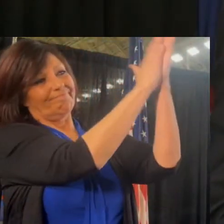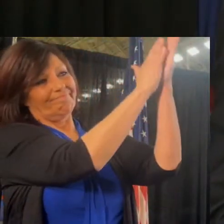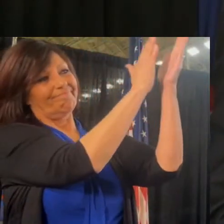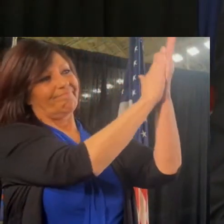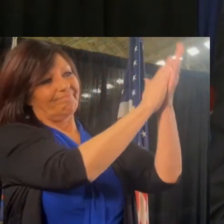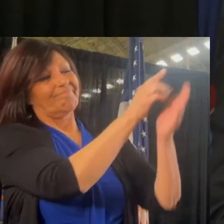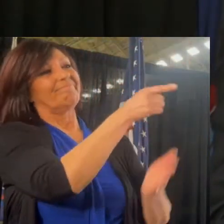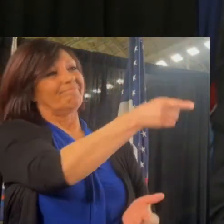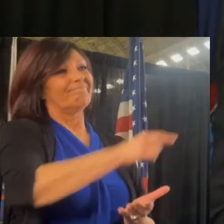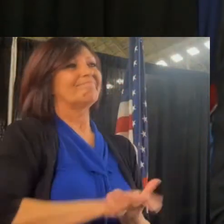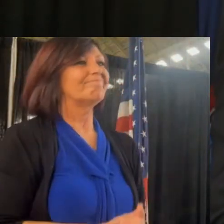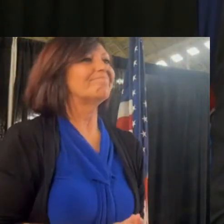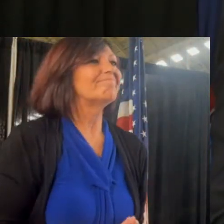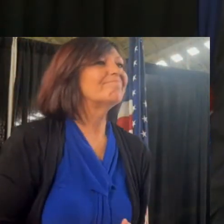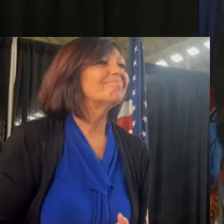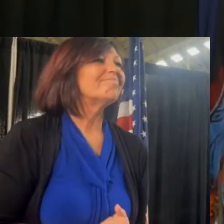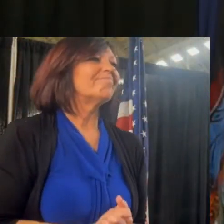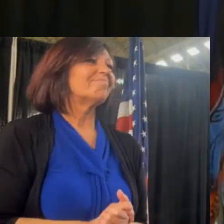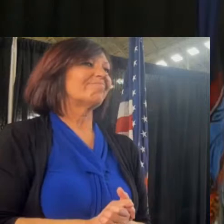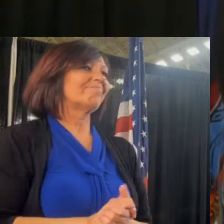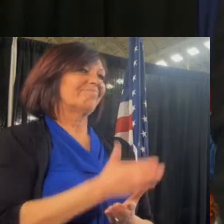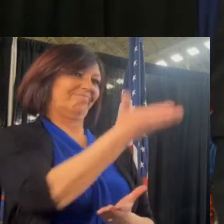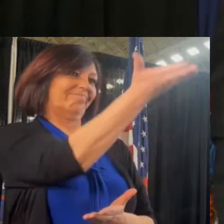very well-deserved round of applause.